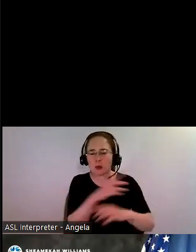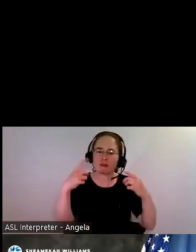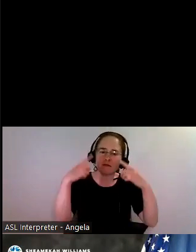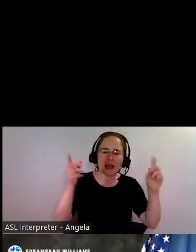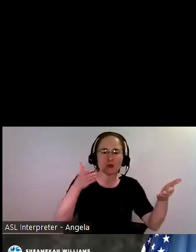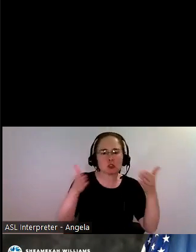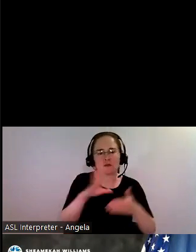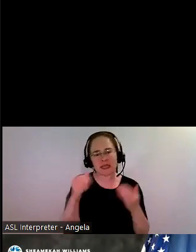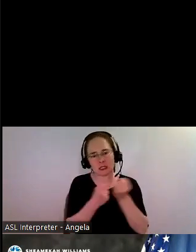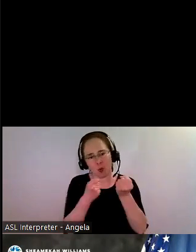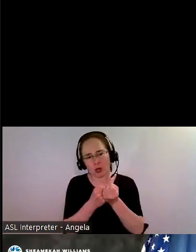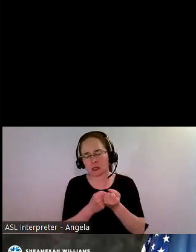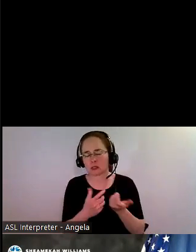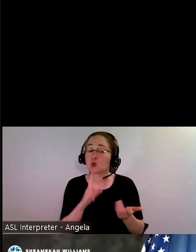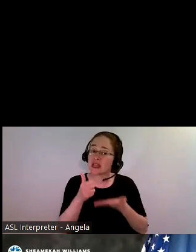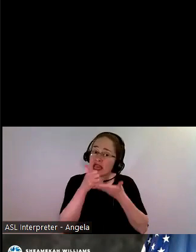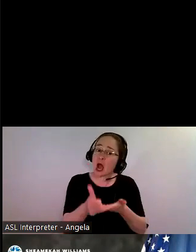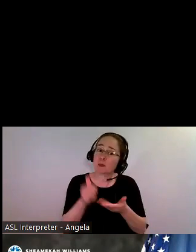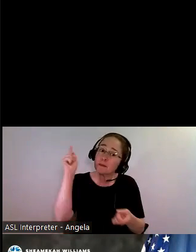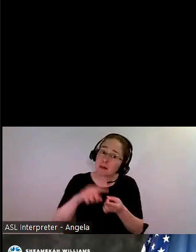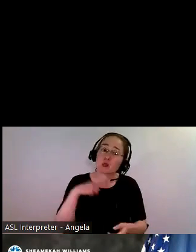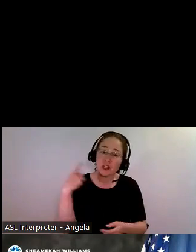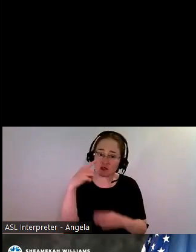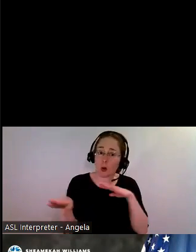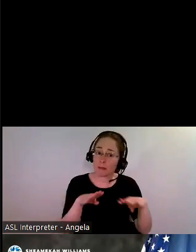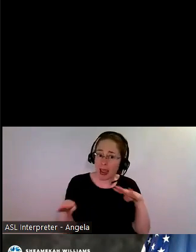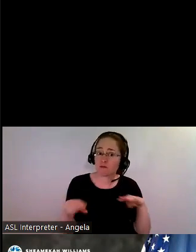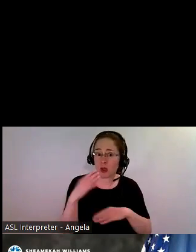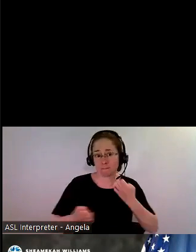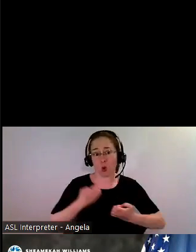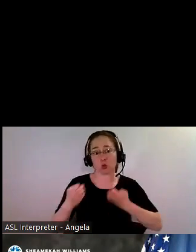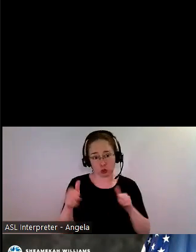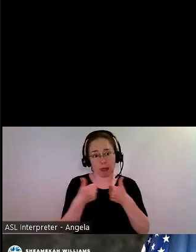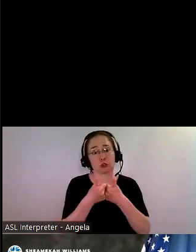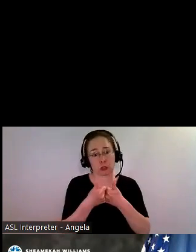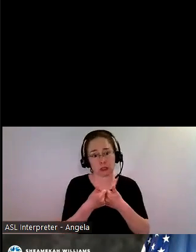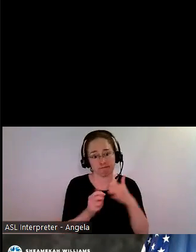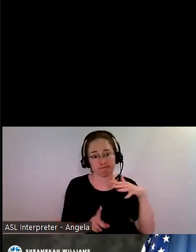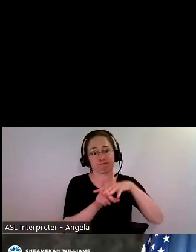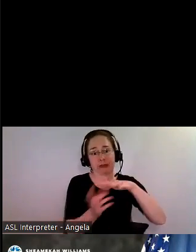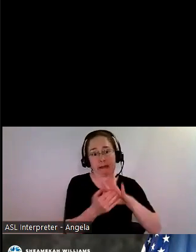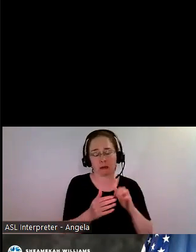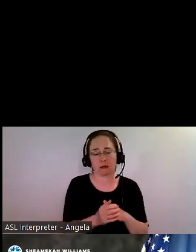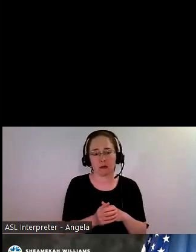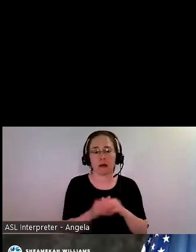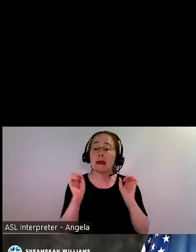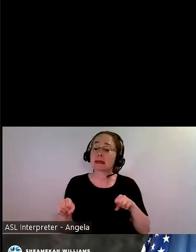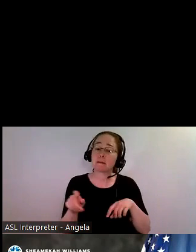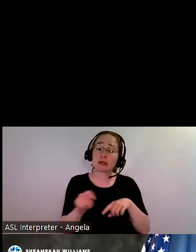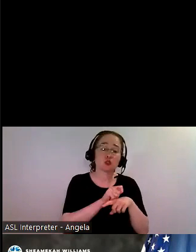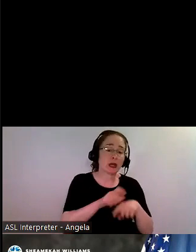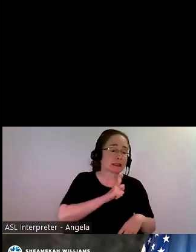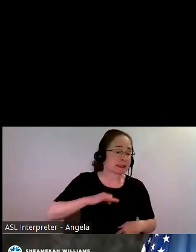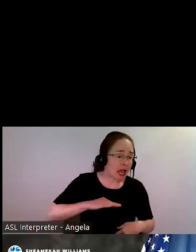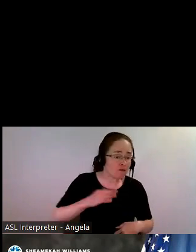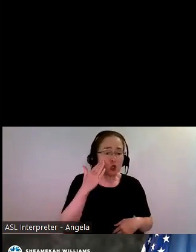and supports that really helps to minimize the risk for behavior and emotional challenges. You know, this can be a combination of trained staff who know how to